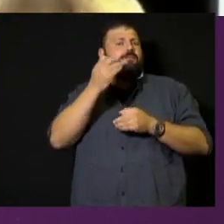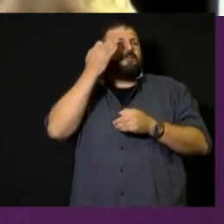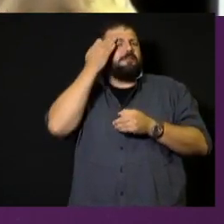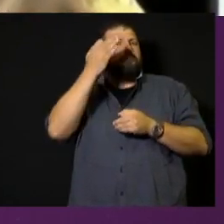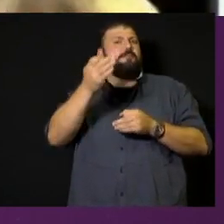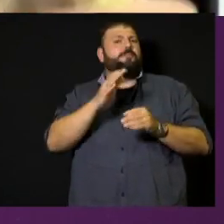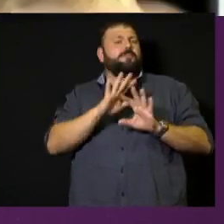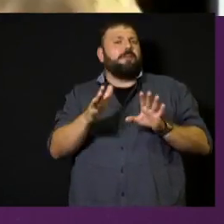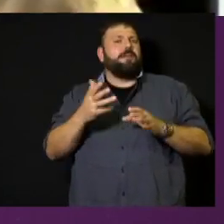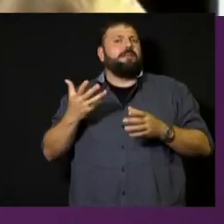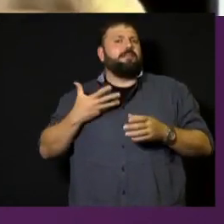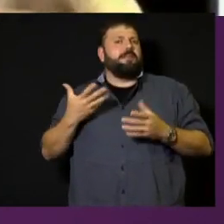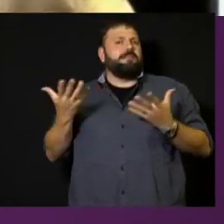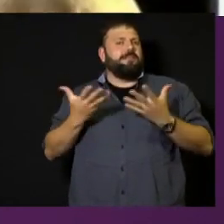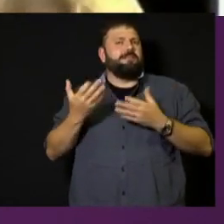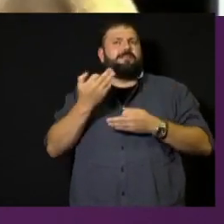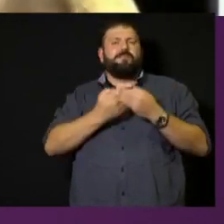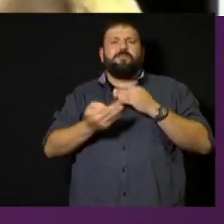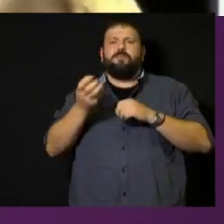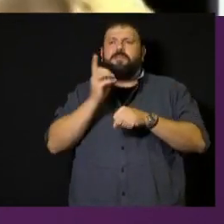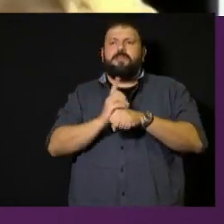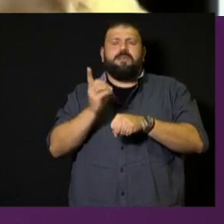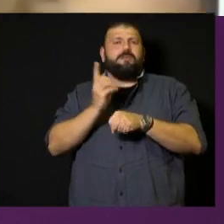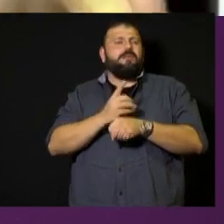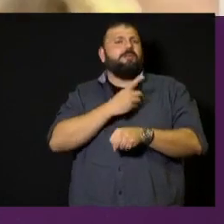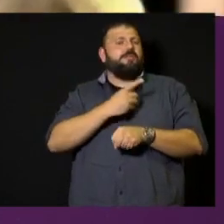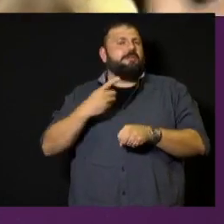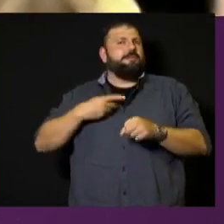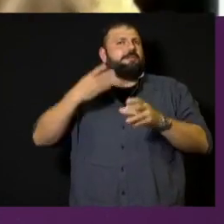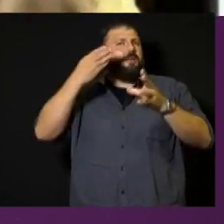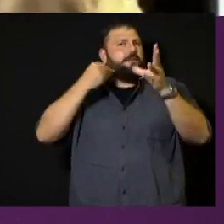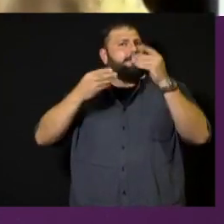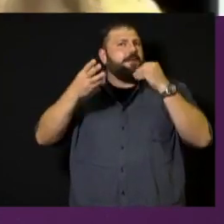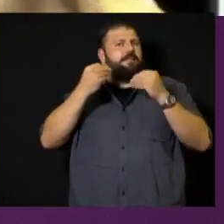time you need to be learning.